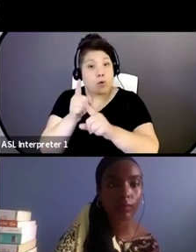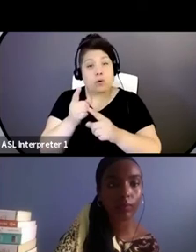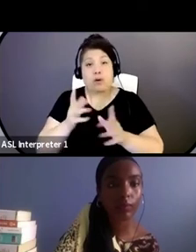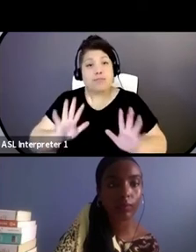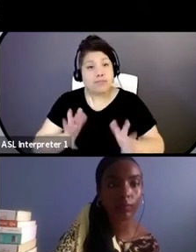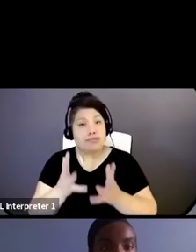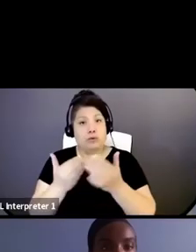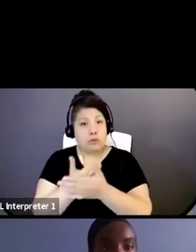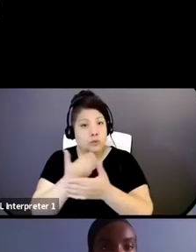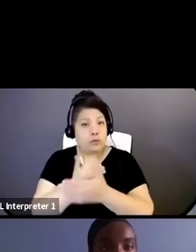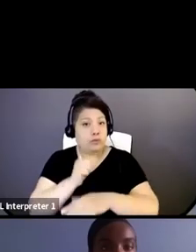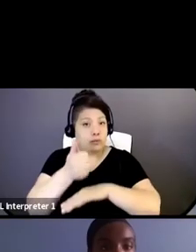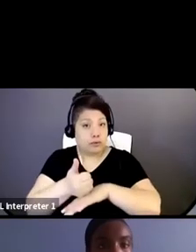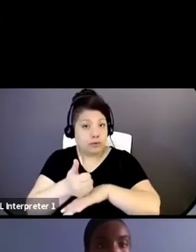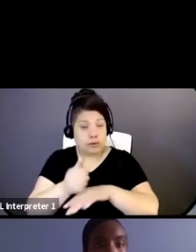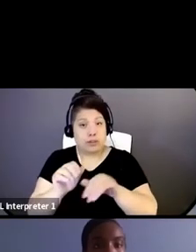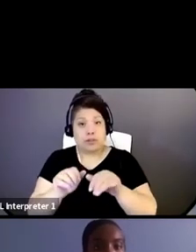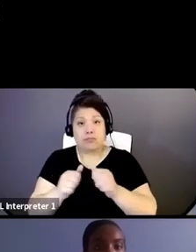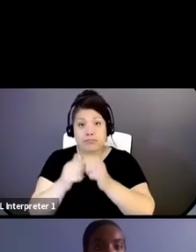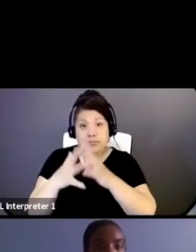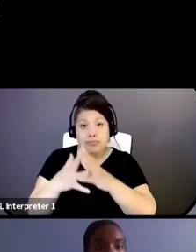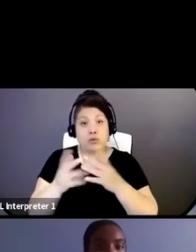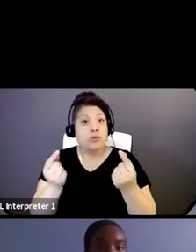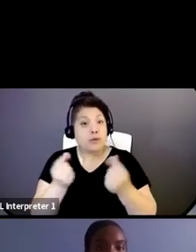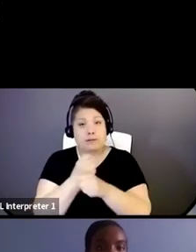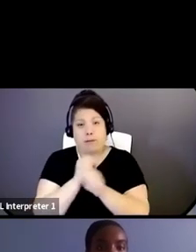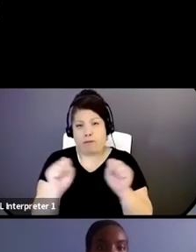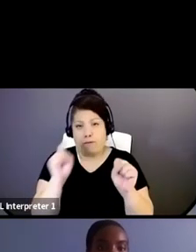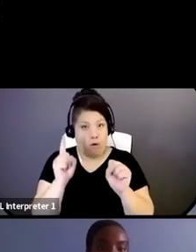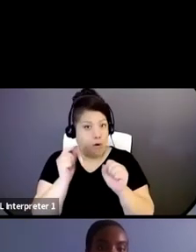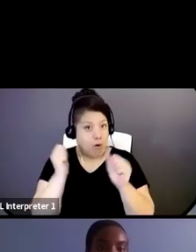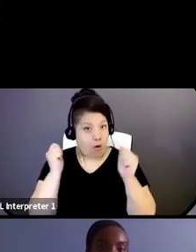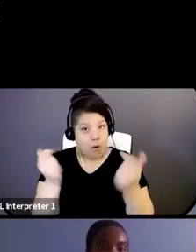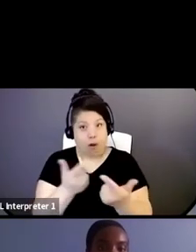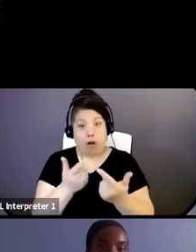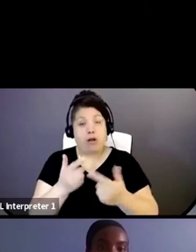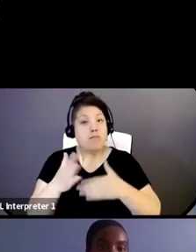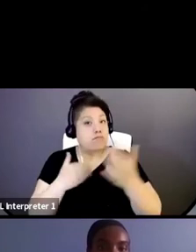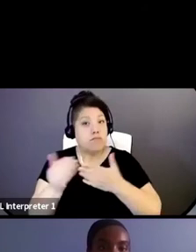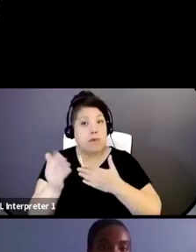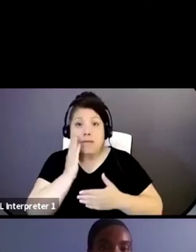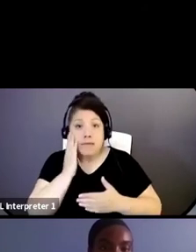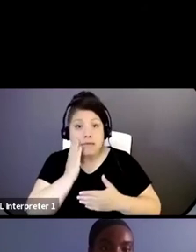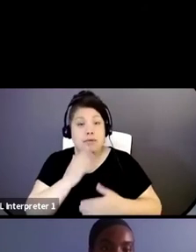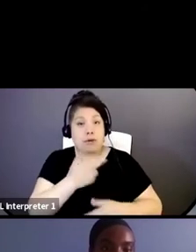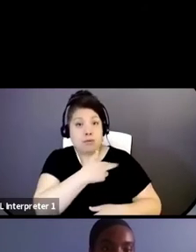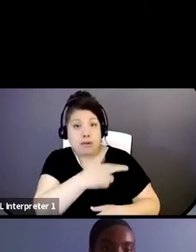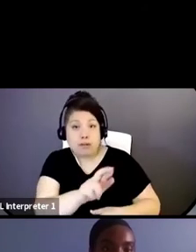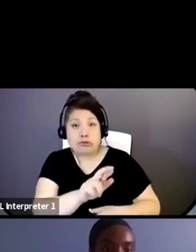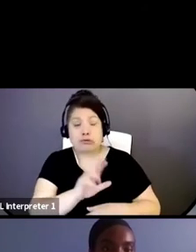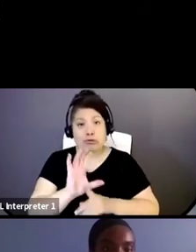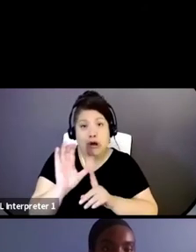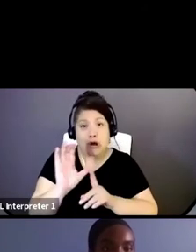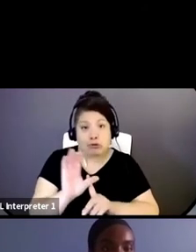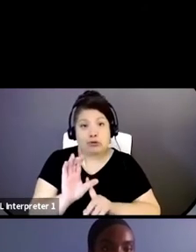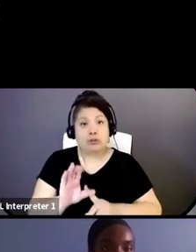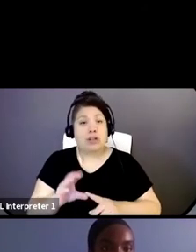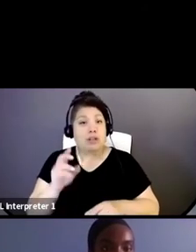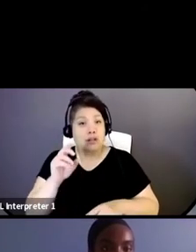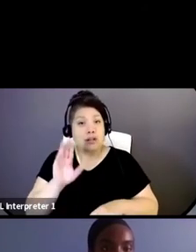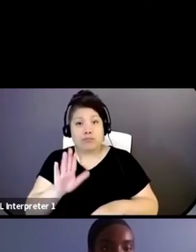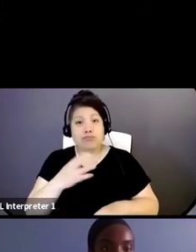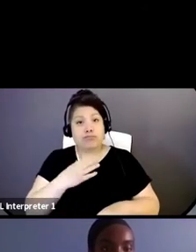trying to create is safety for all ethnicities, religions, cultures,